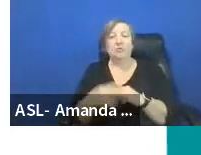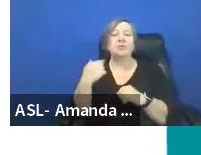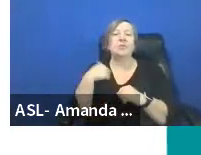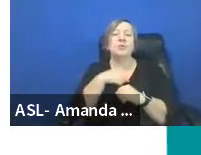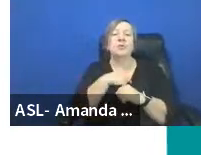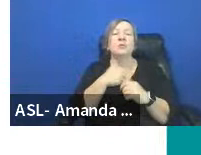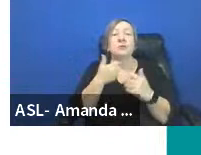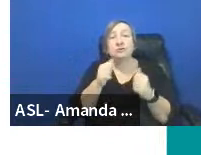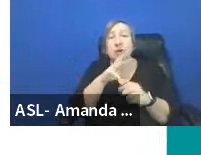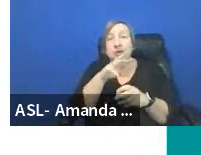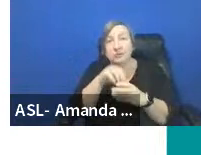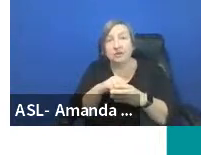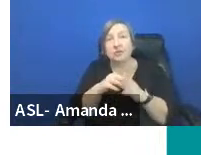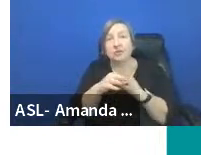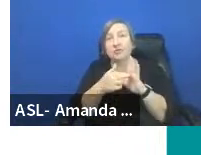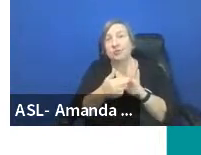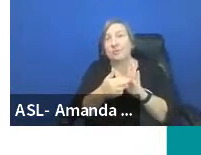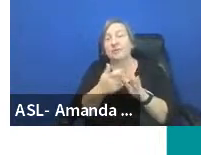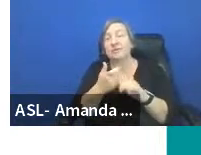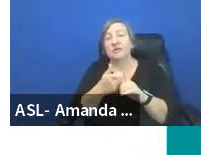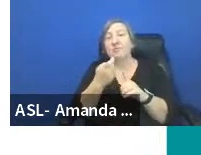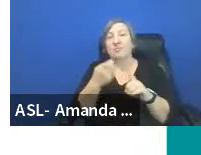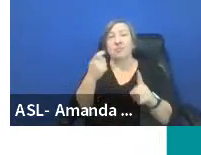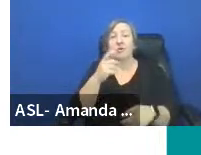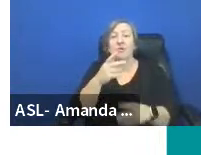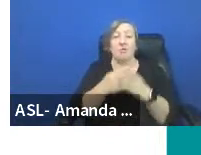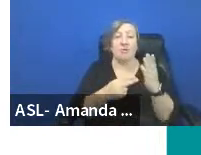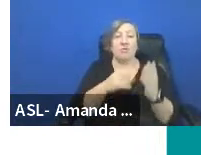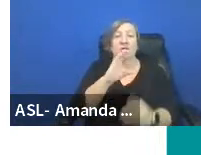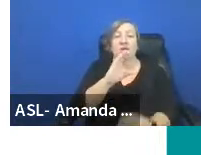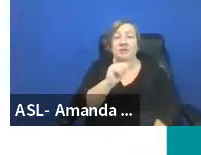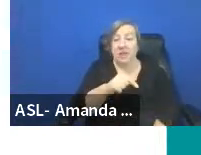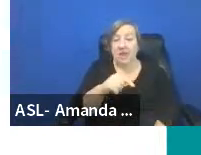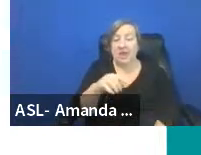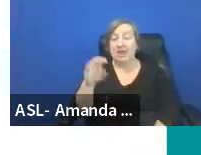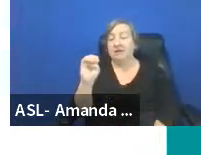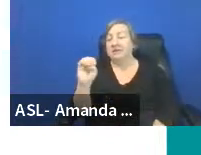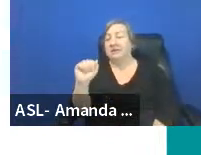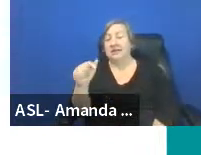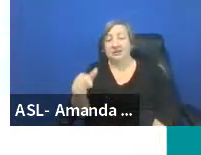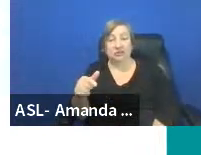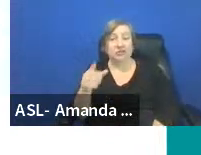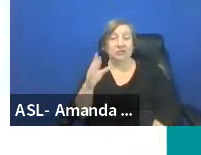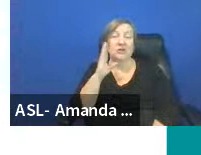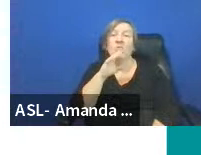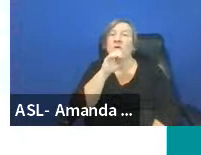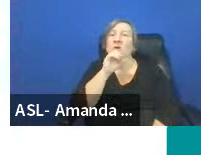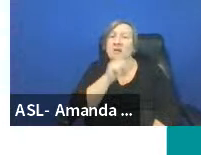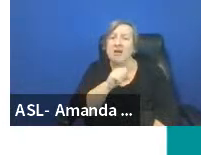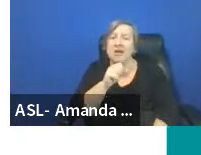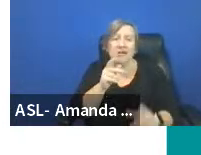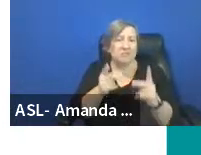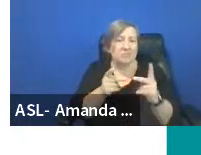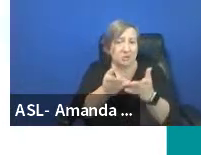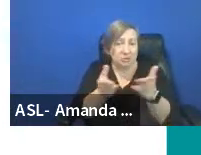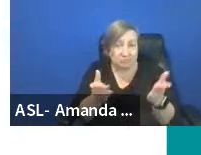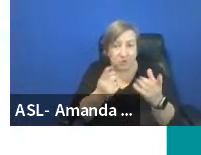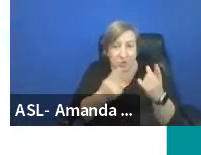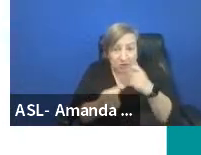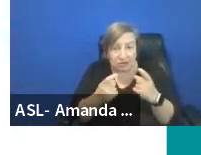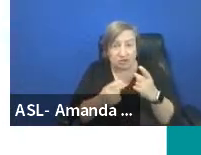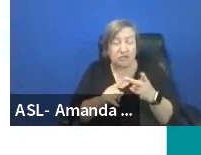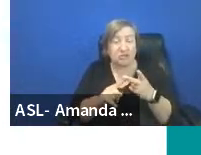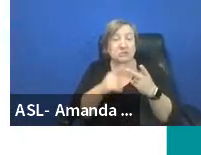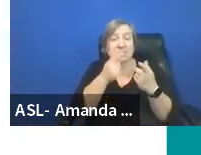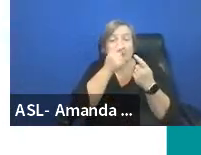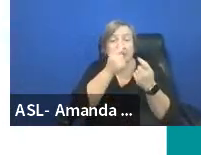to include representatives from both CAG and EAG. We would really love if folks have questions or are